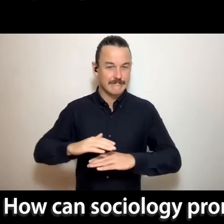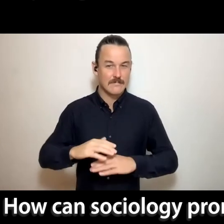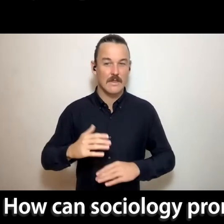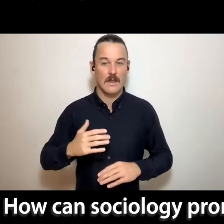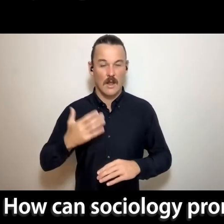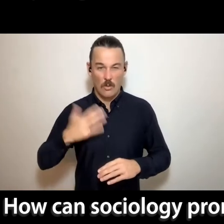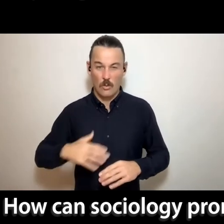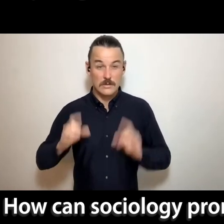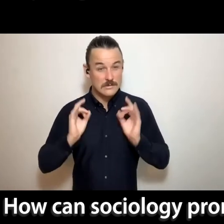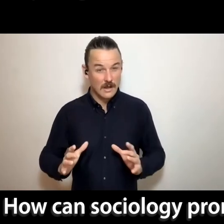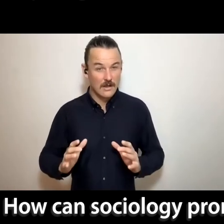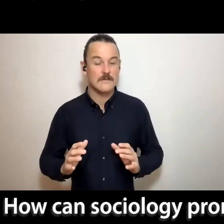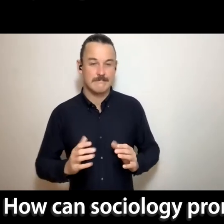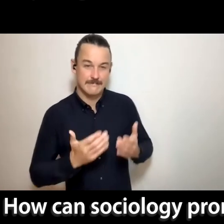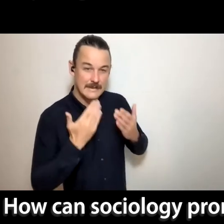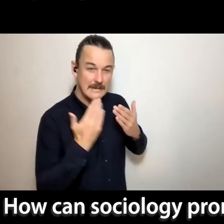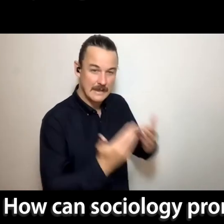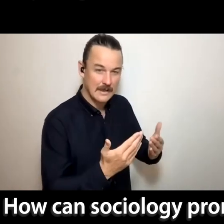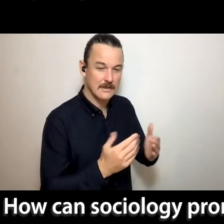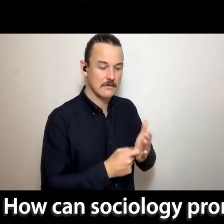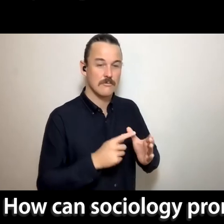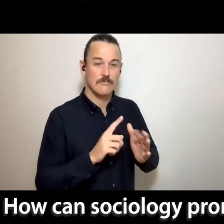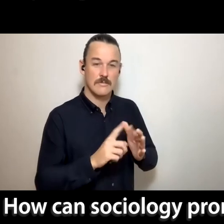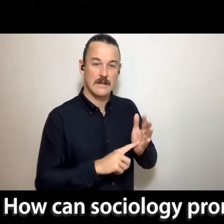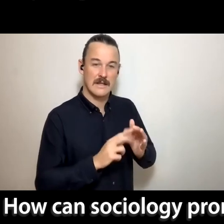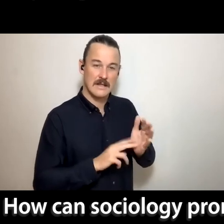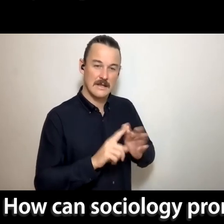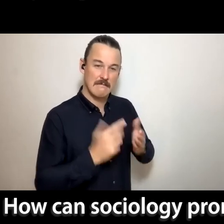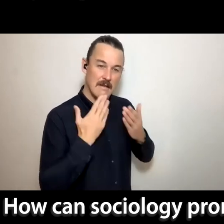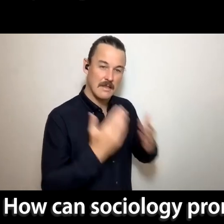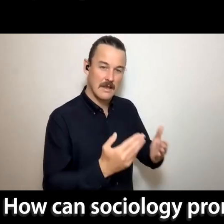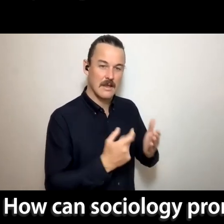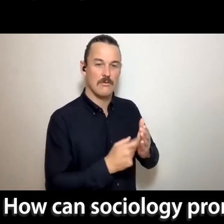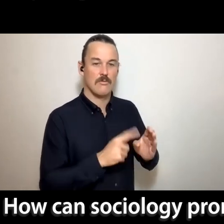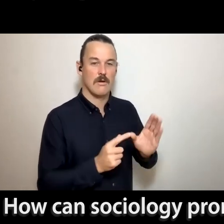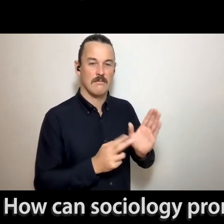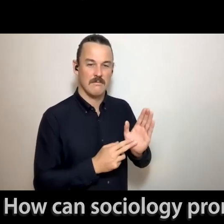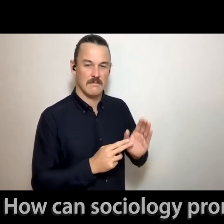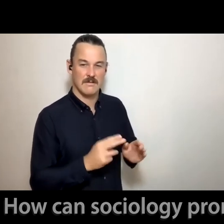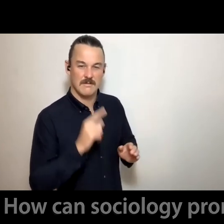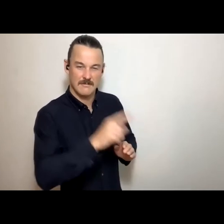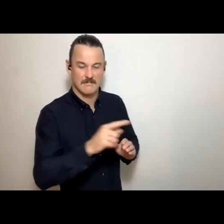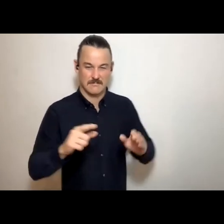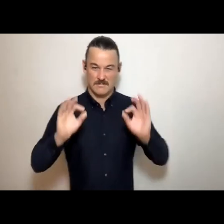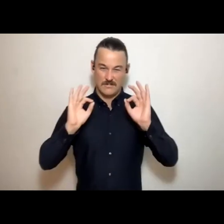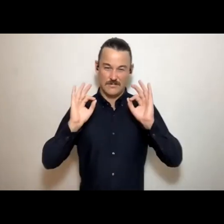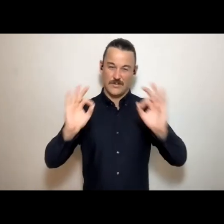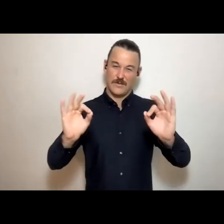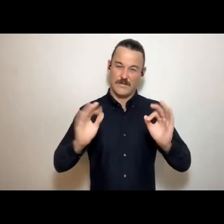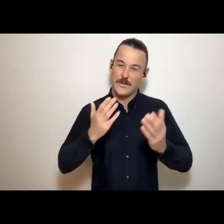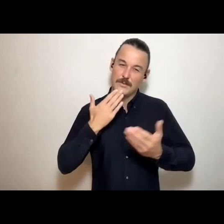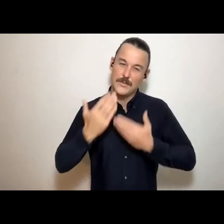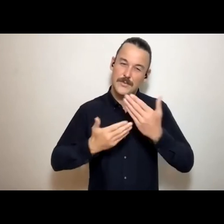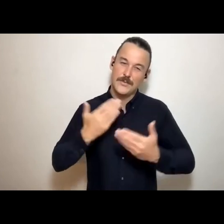people who spoke, Raylene and Ryan, for really explaining what sociology